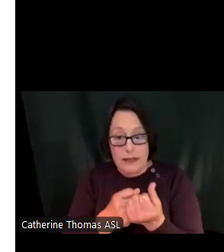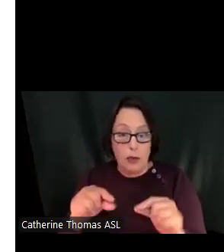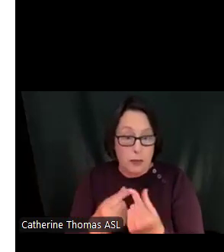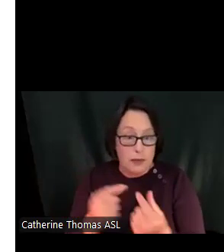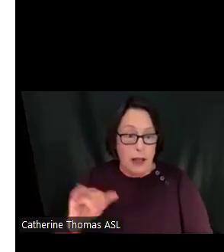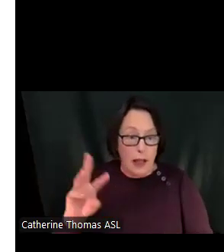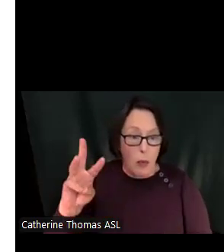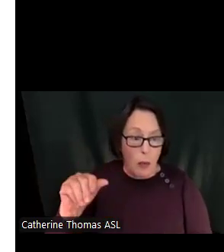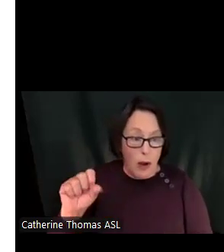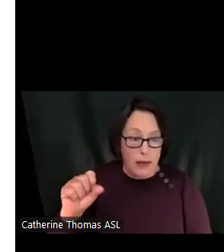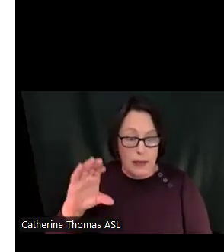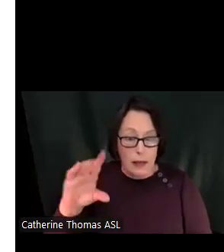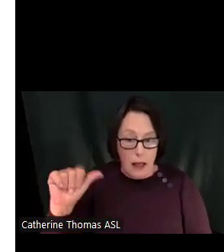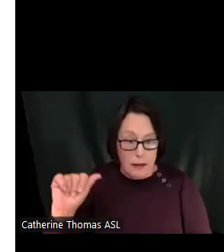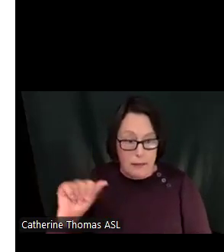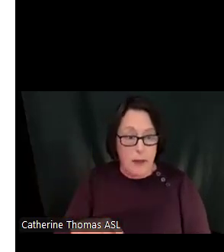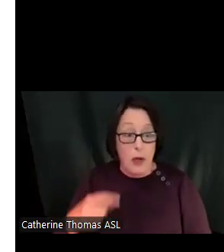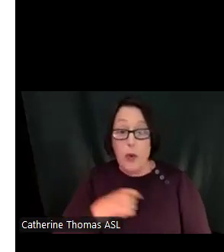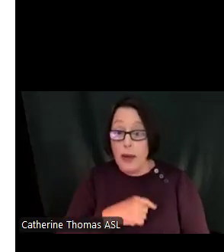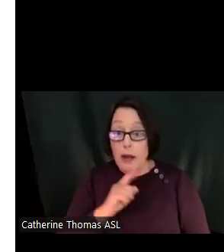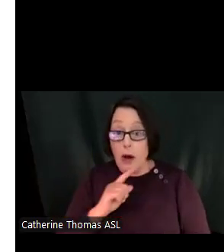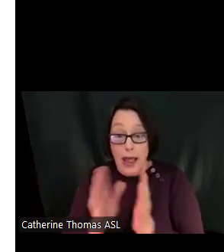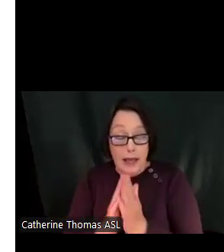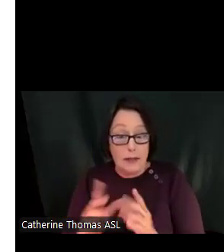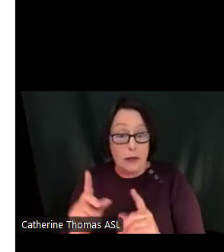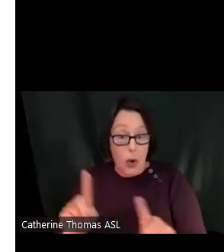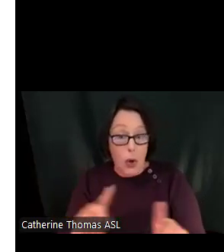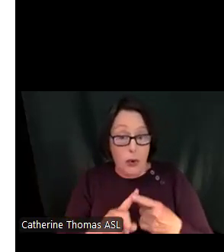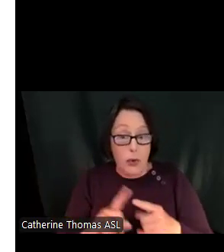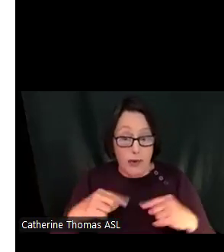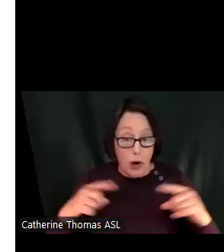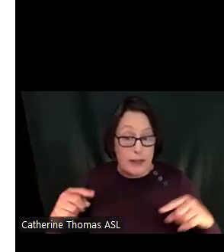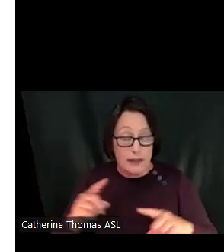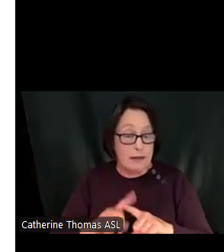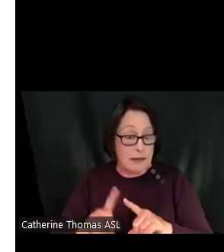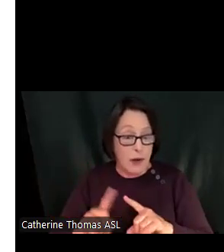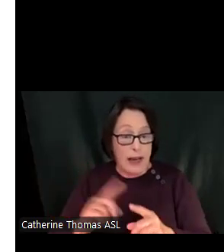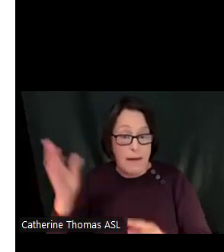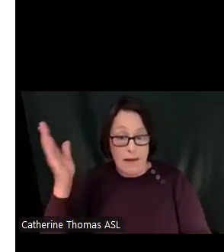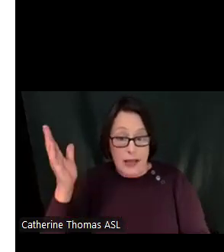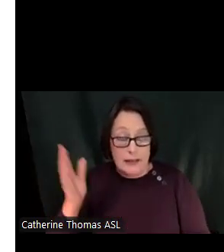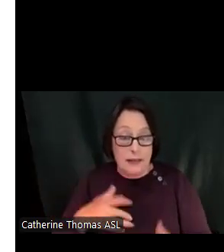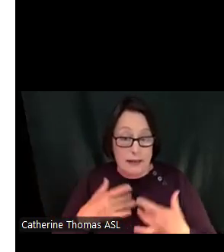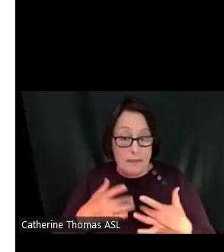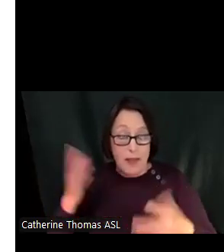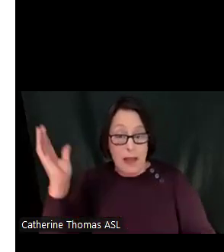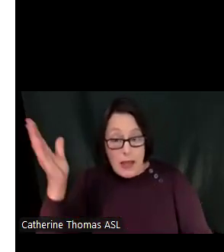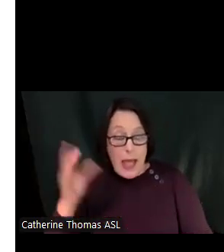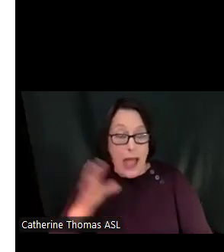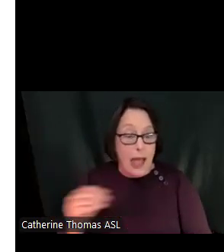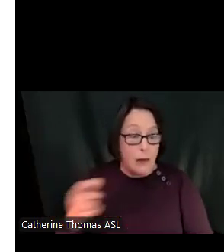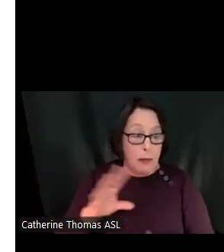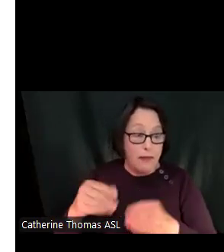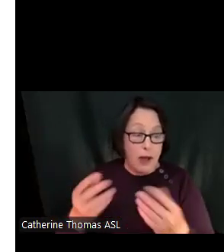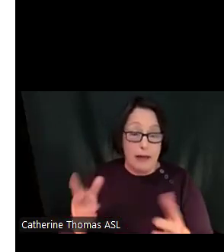WASCLA. We are asked to attend various events to provide presentations about our program, and we also provide training